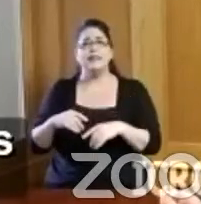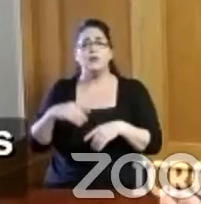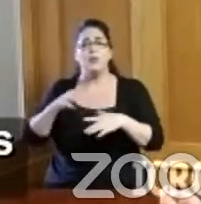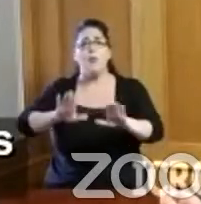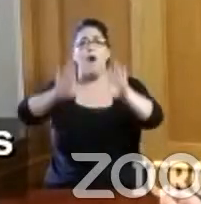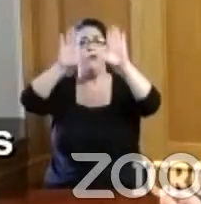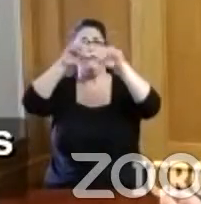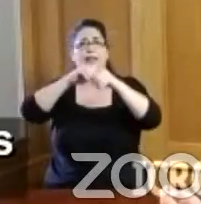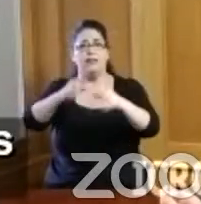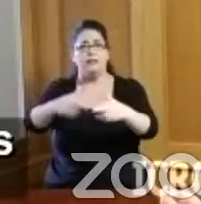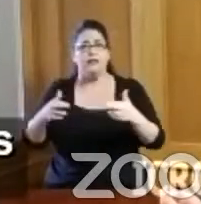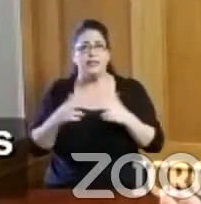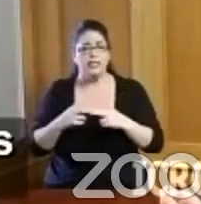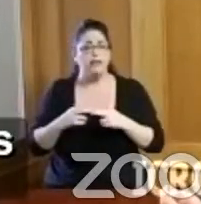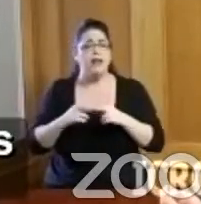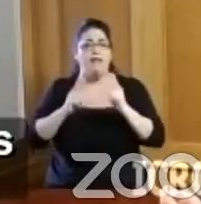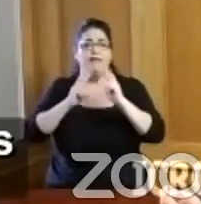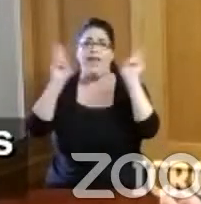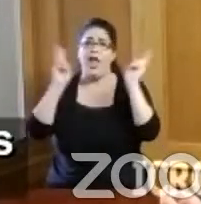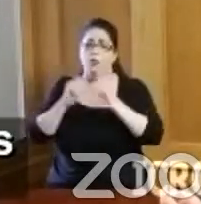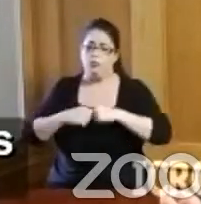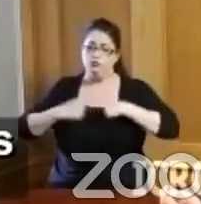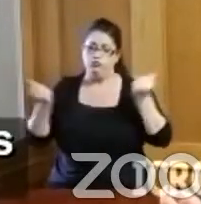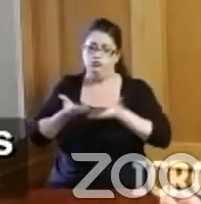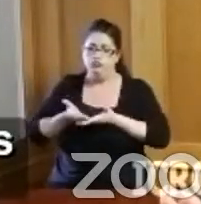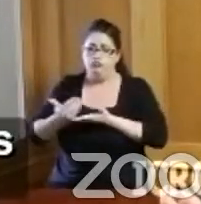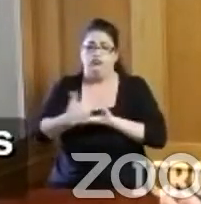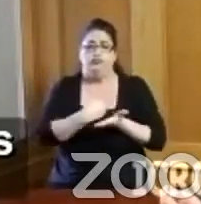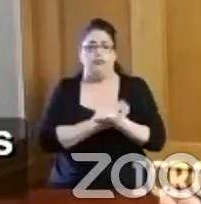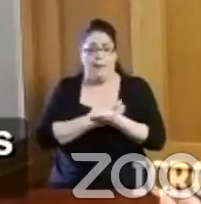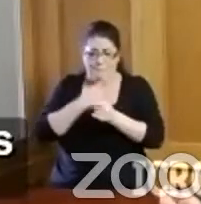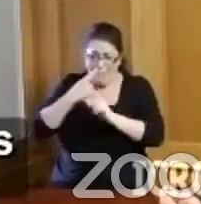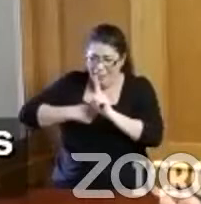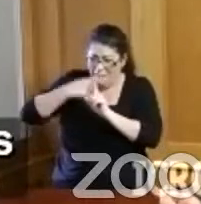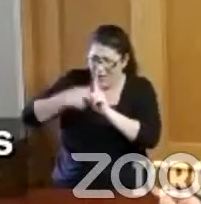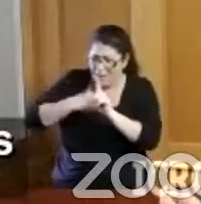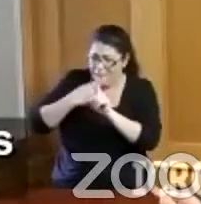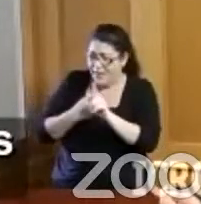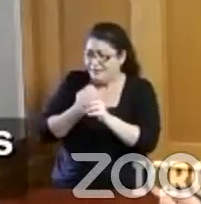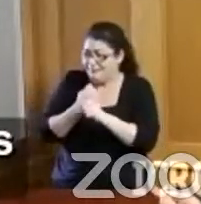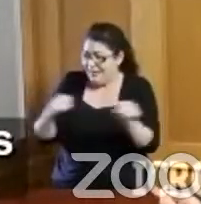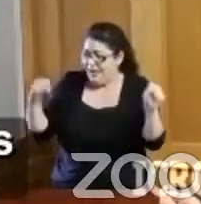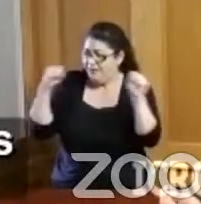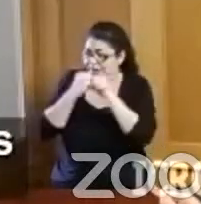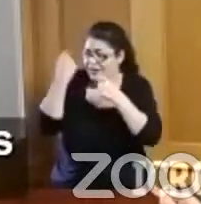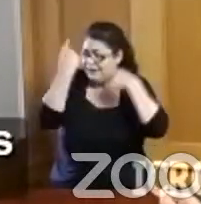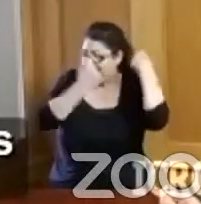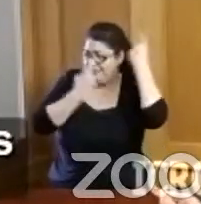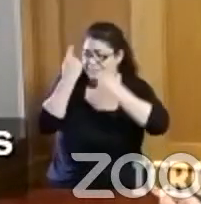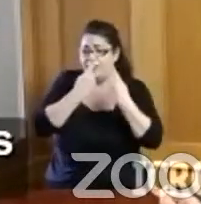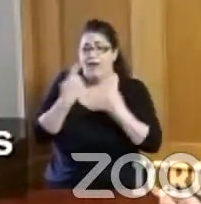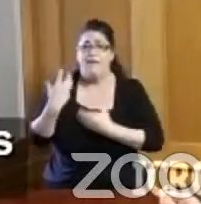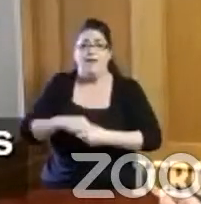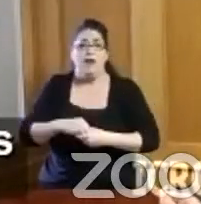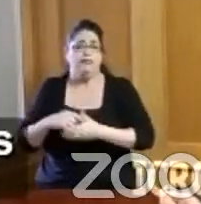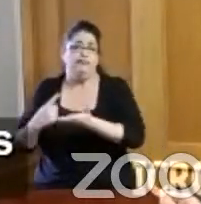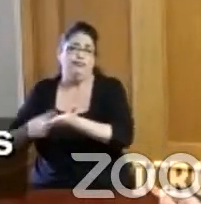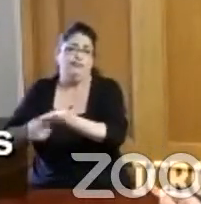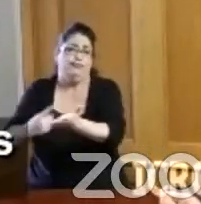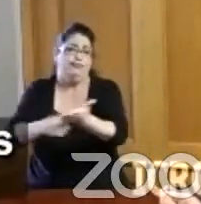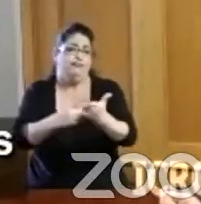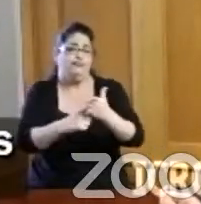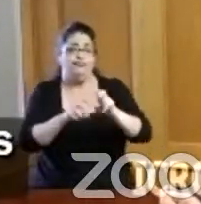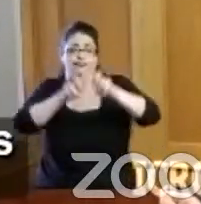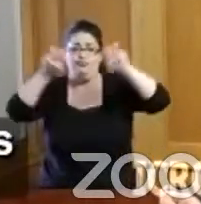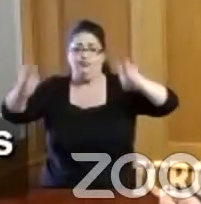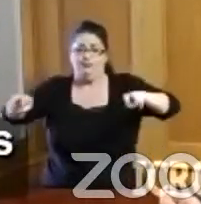the region. It's been very transparent. It's gone on for many months. We've taken safety protocols into play and had hearings spaced out.